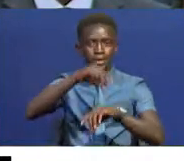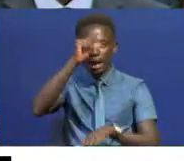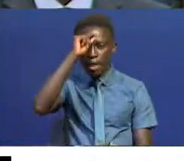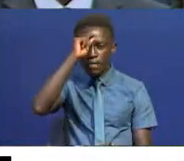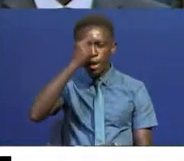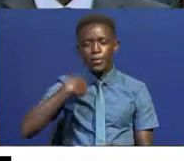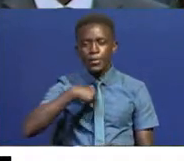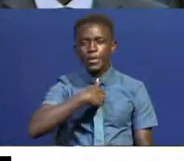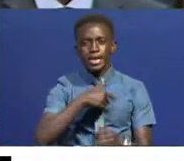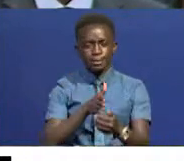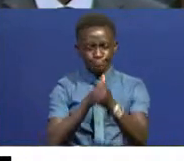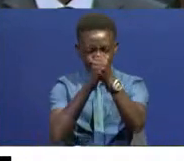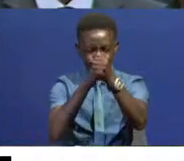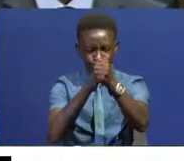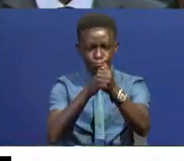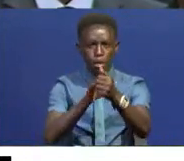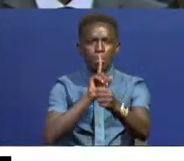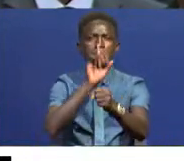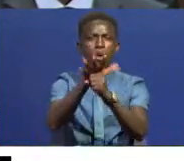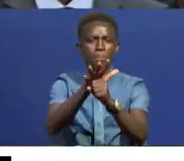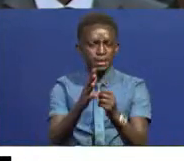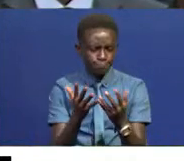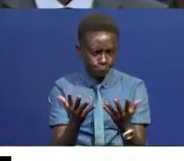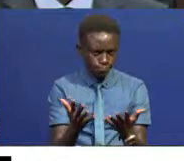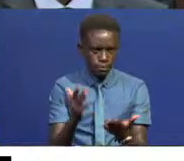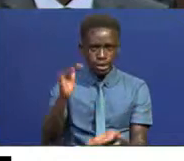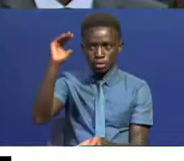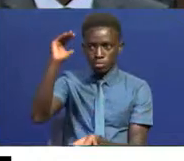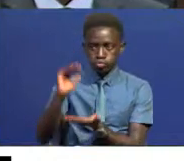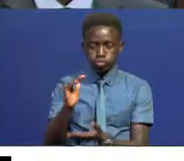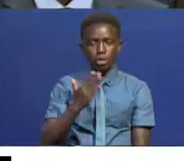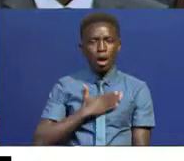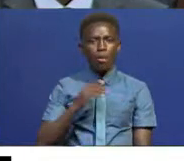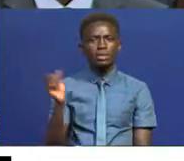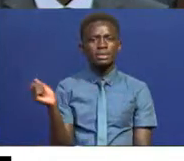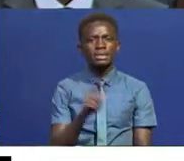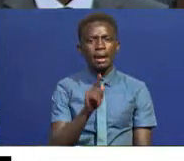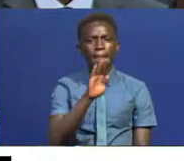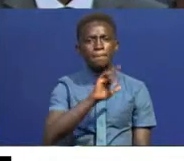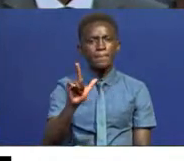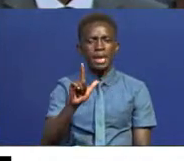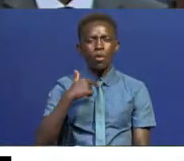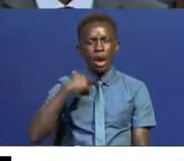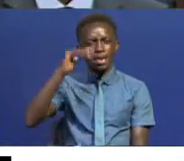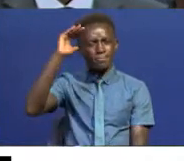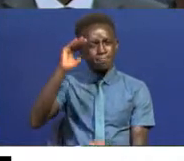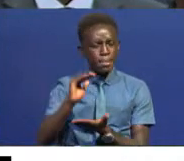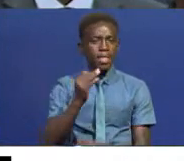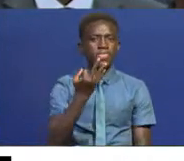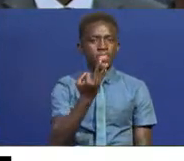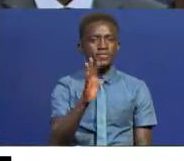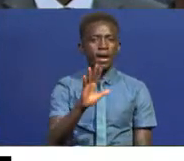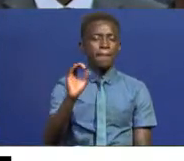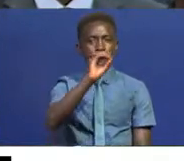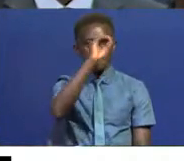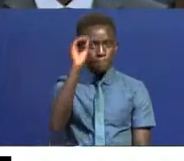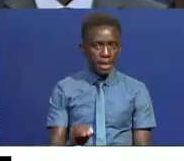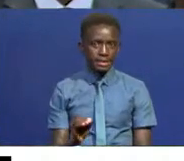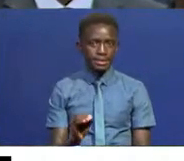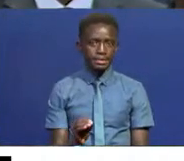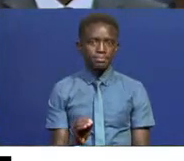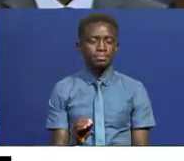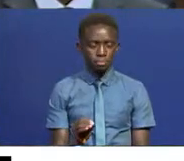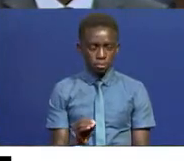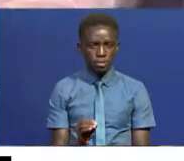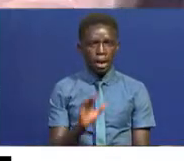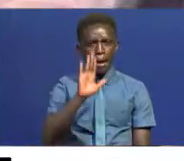a commitment to reduce our wage bill to 35% of revenue by